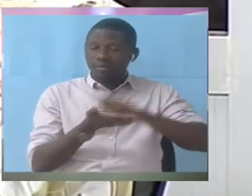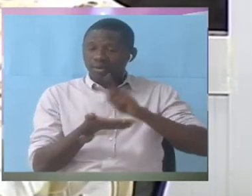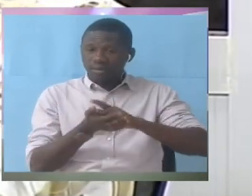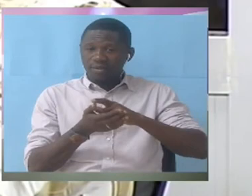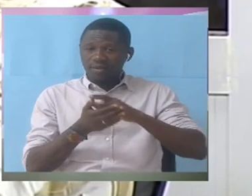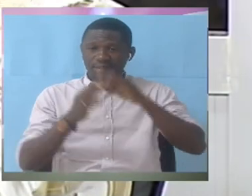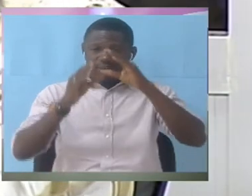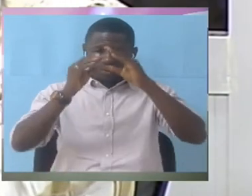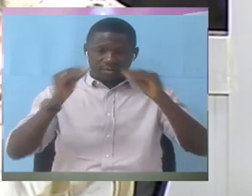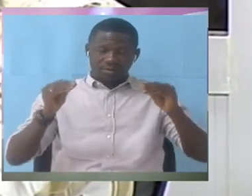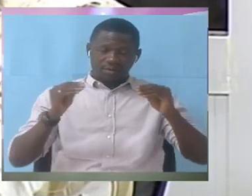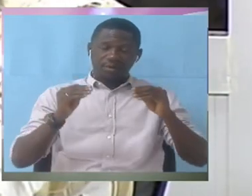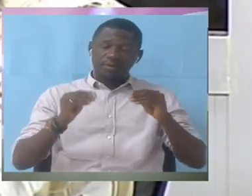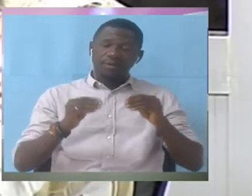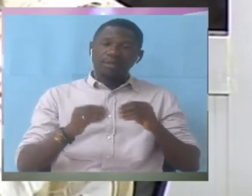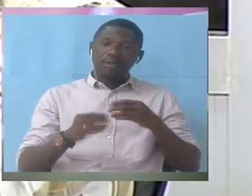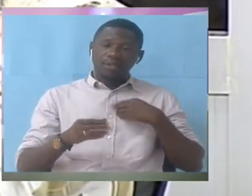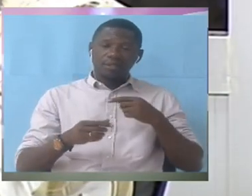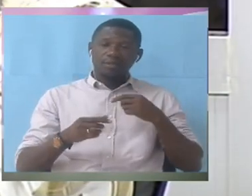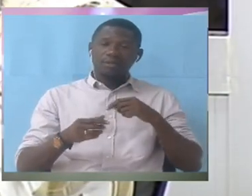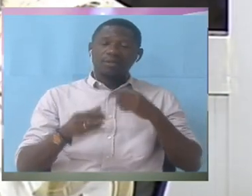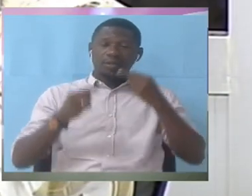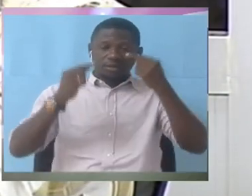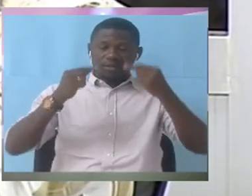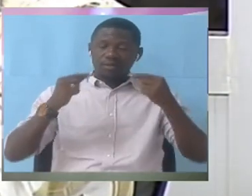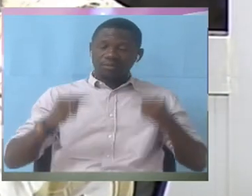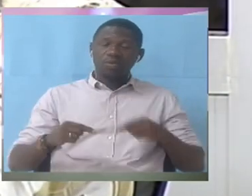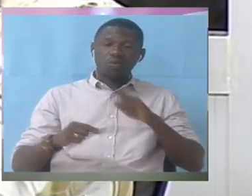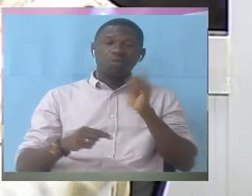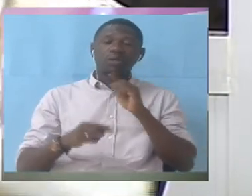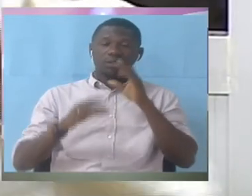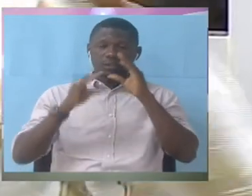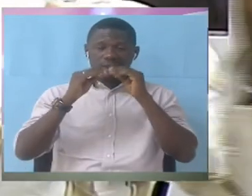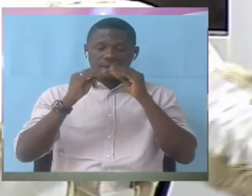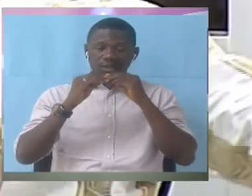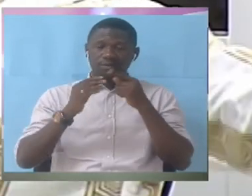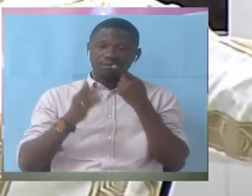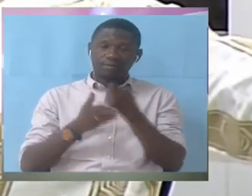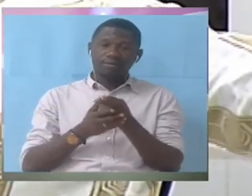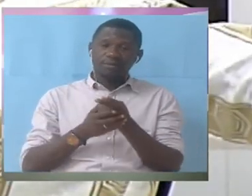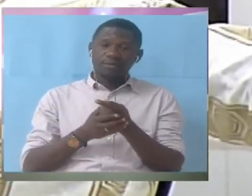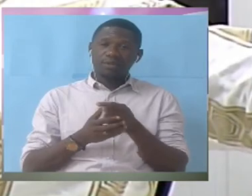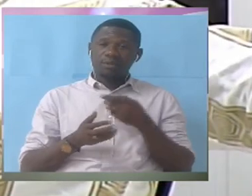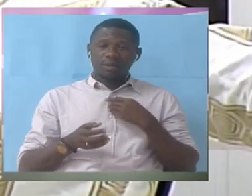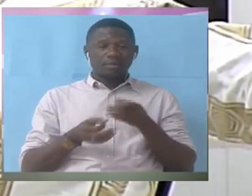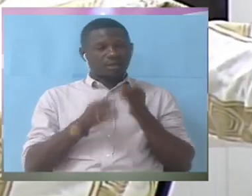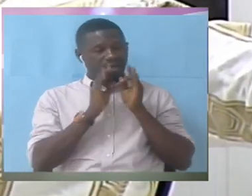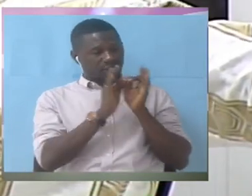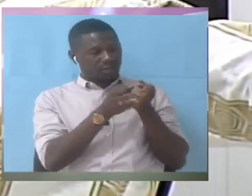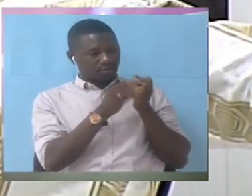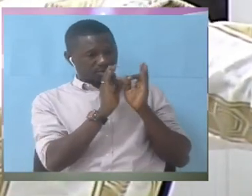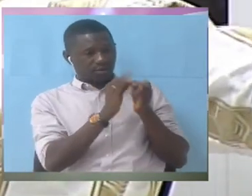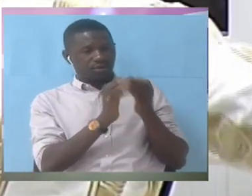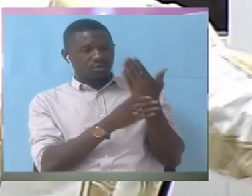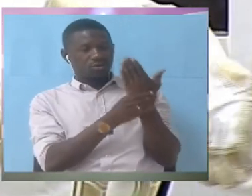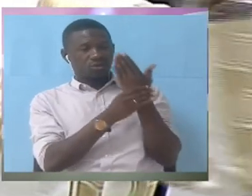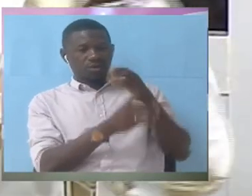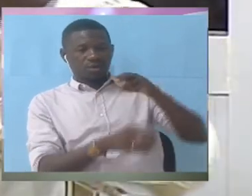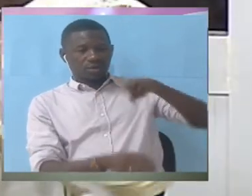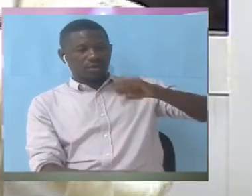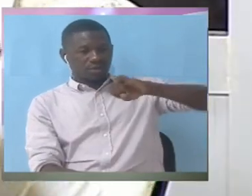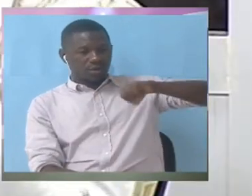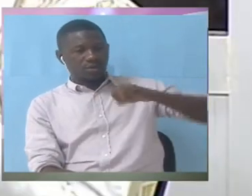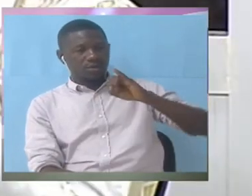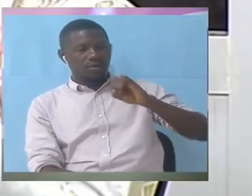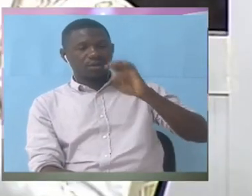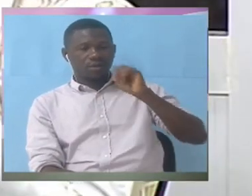kati xibaari ci bunte l'hôpital ba fofu lim wax moy, I've been telling Dr. Njie, waxna Dr. Njie de, that I